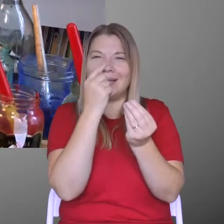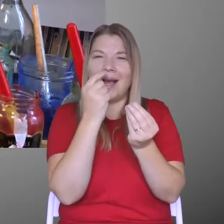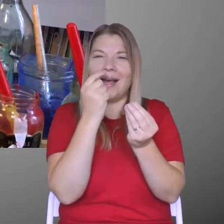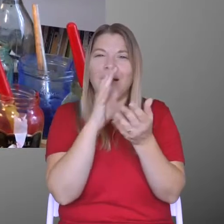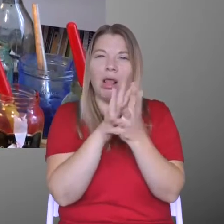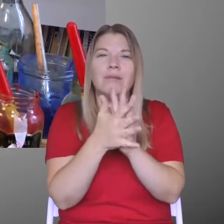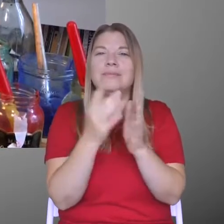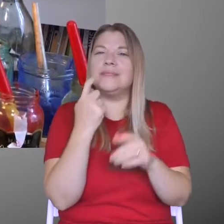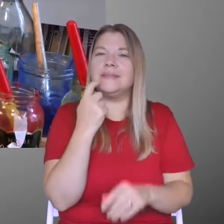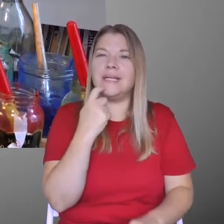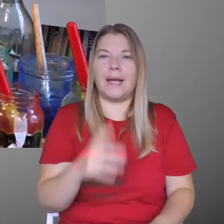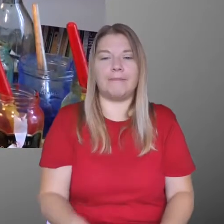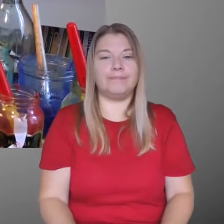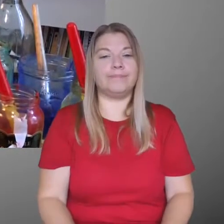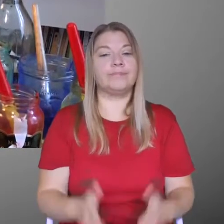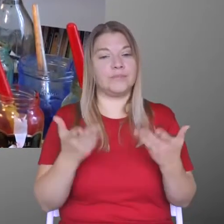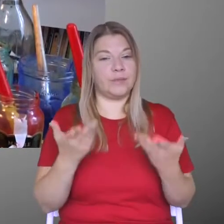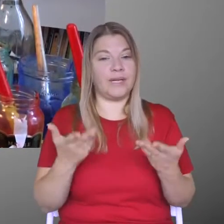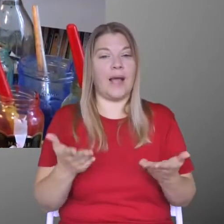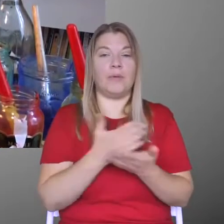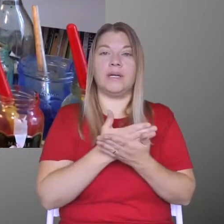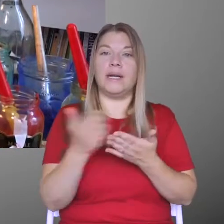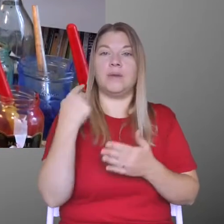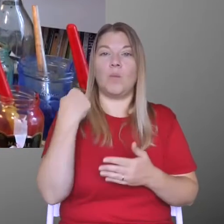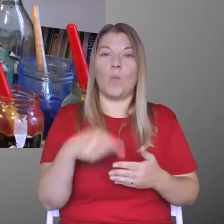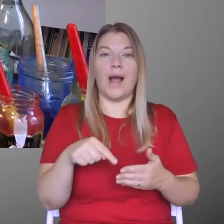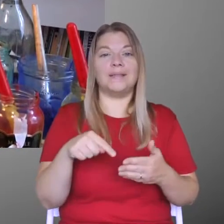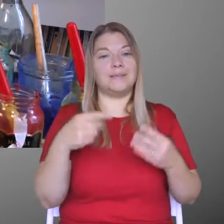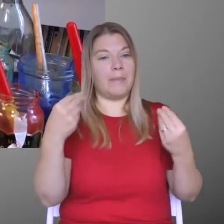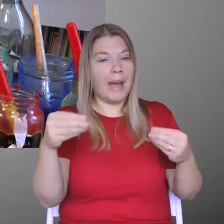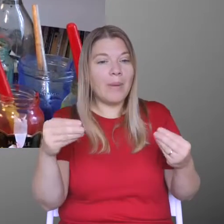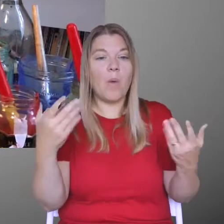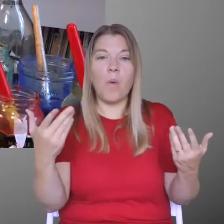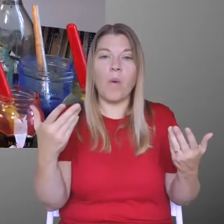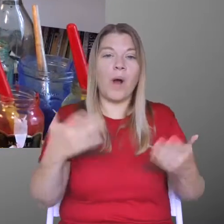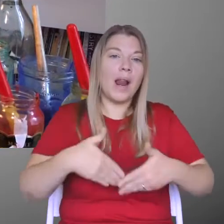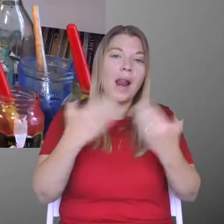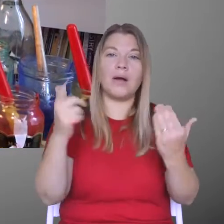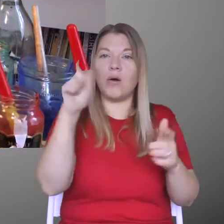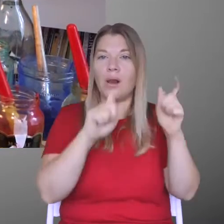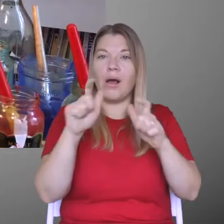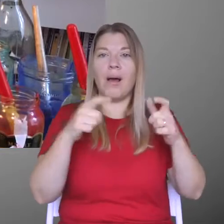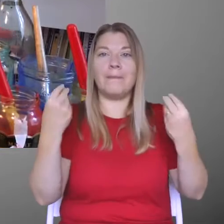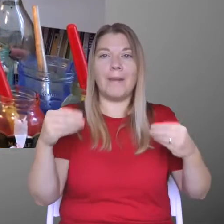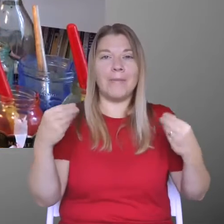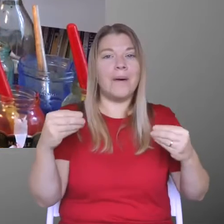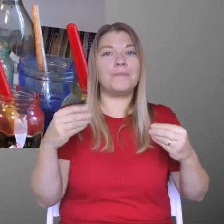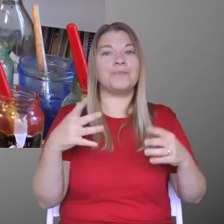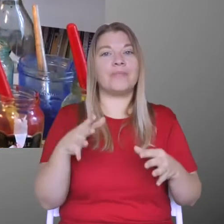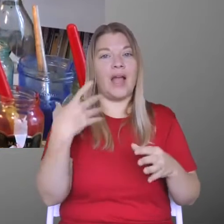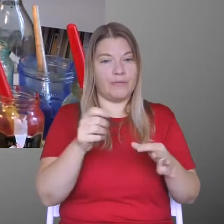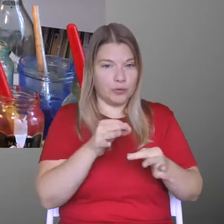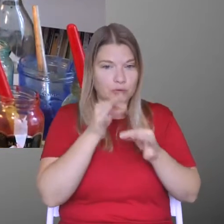white paper or pale coloured paper, some straws. And for the inks, here I have